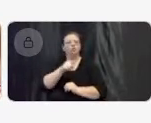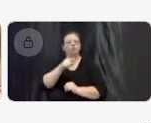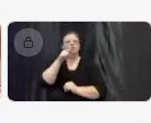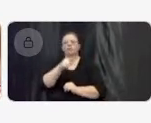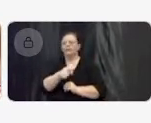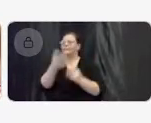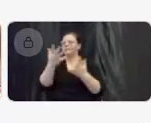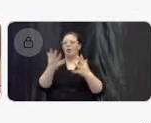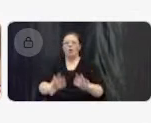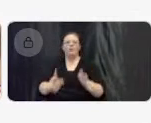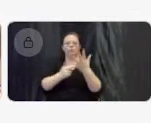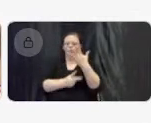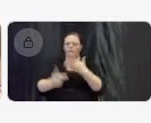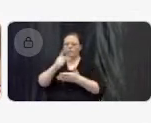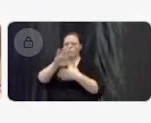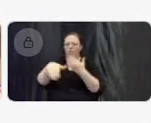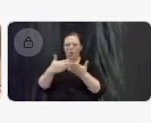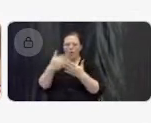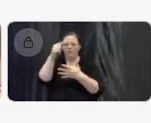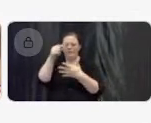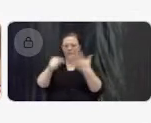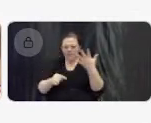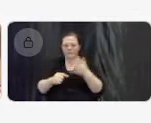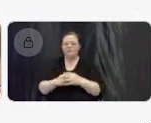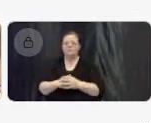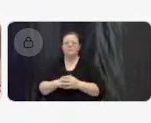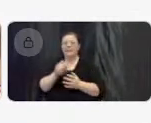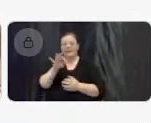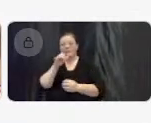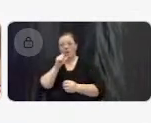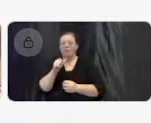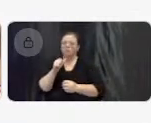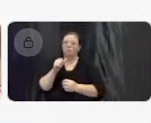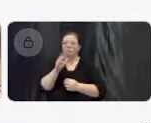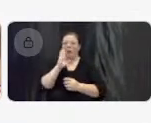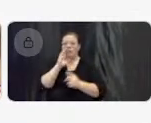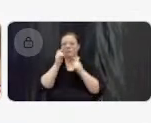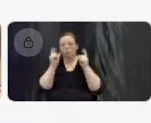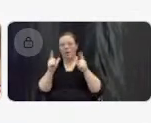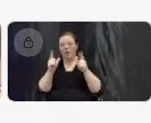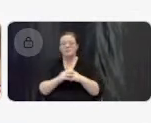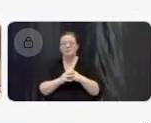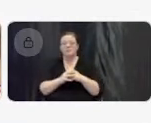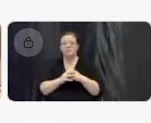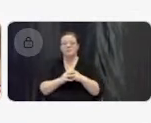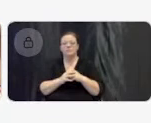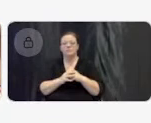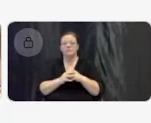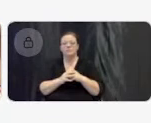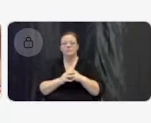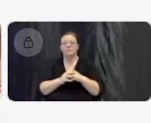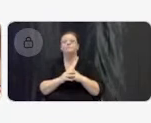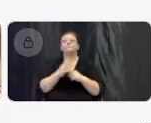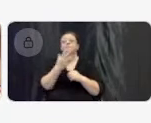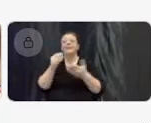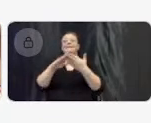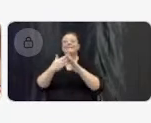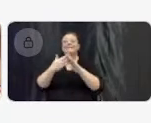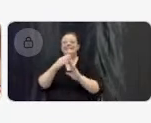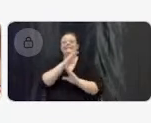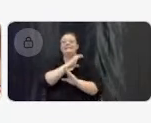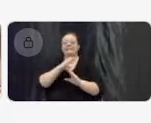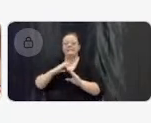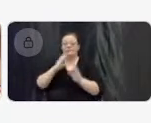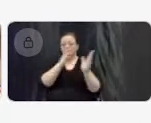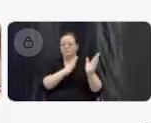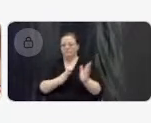these items. I would imagine, if not, it would be very surprising to me. And the city Planning Commission staff is